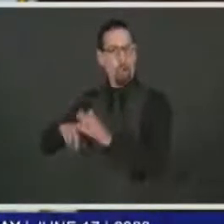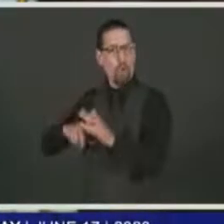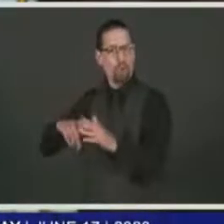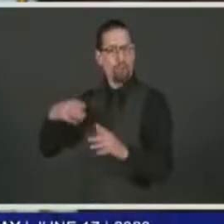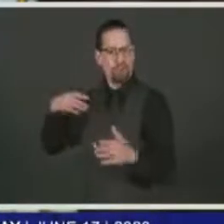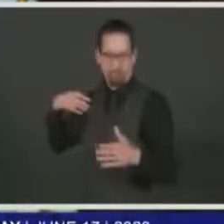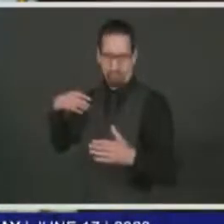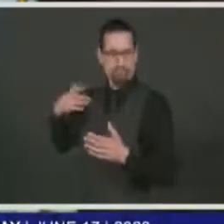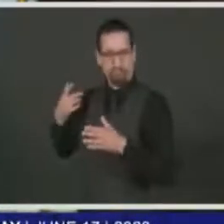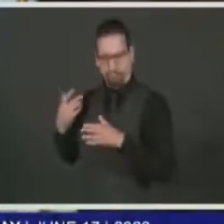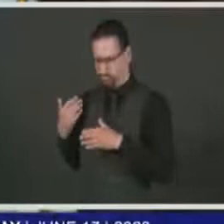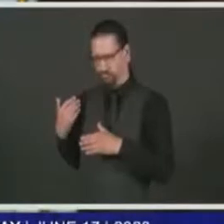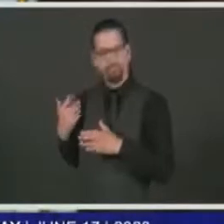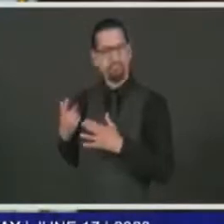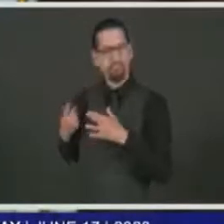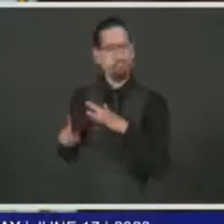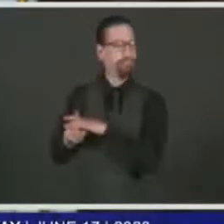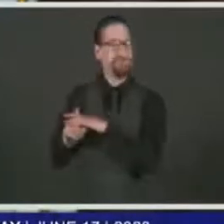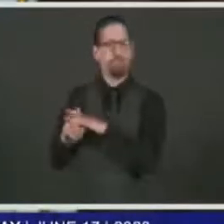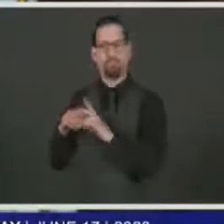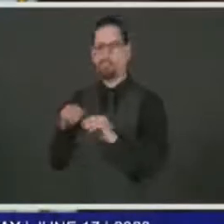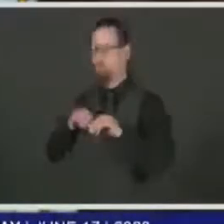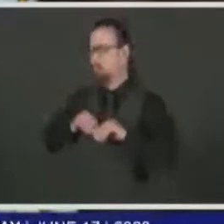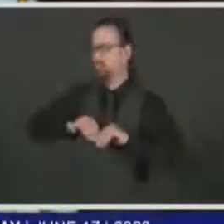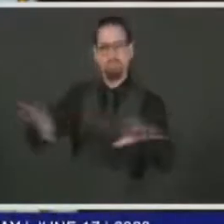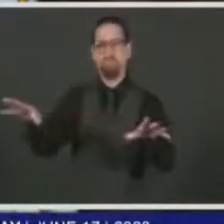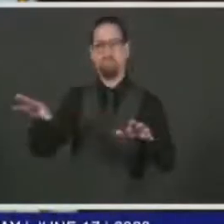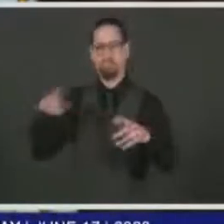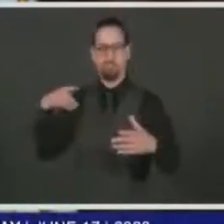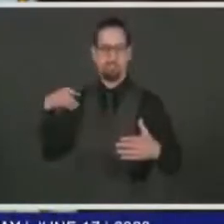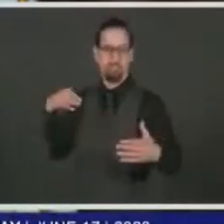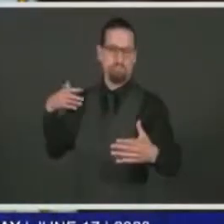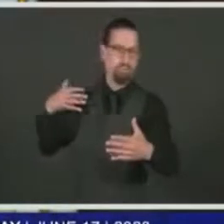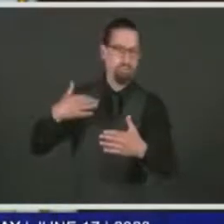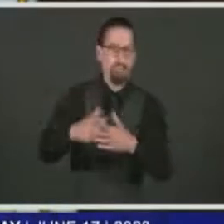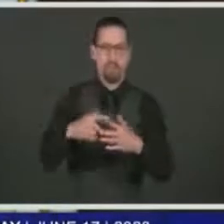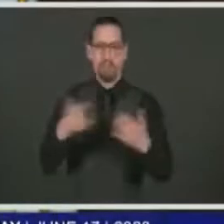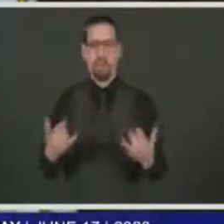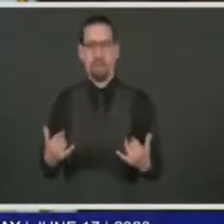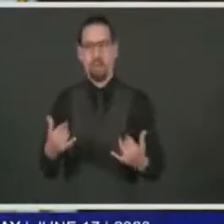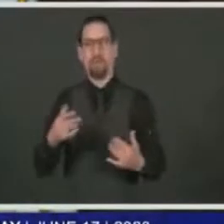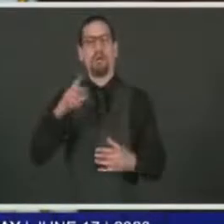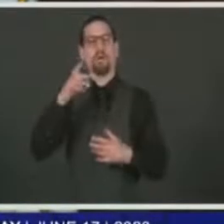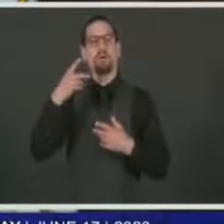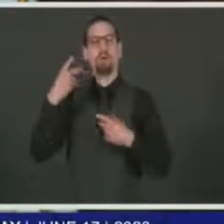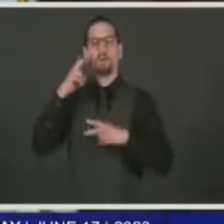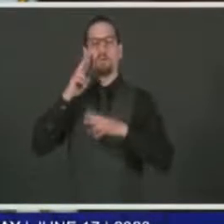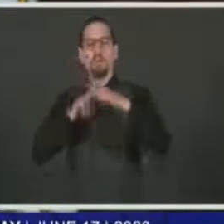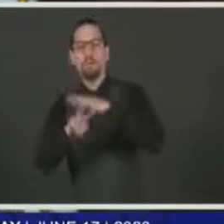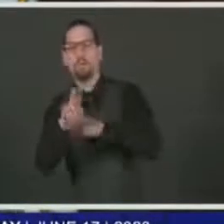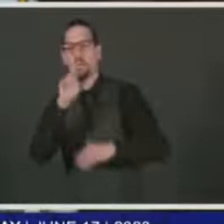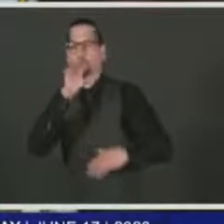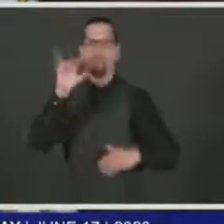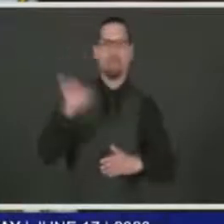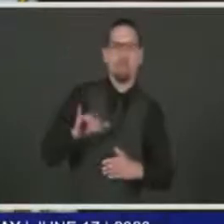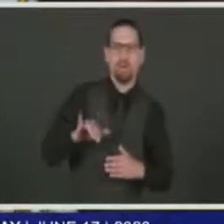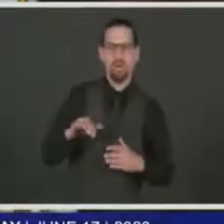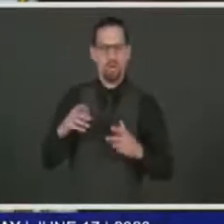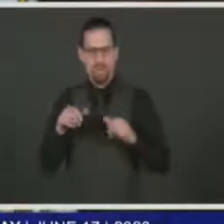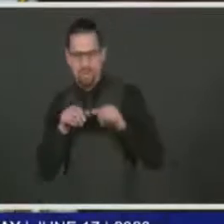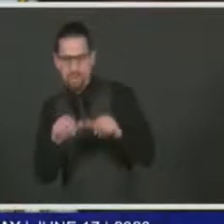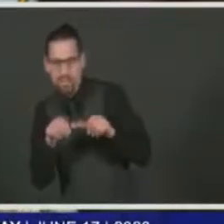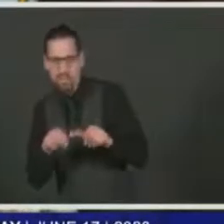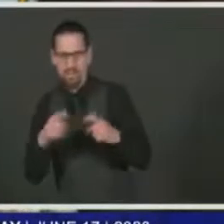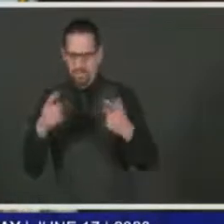to address a question that I get often, frequently, all the time actually now, which is, governors, this is the way it's always going to